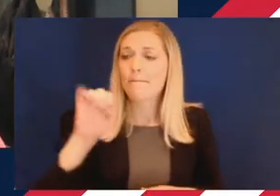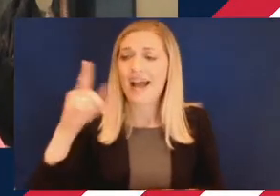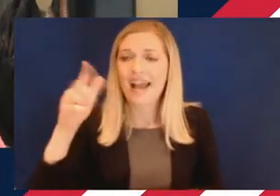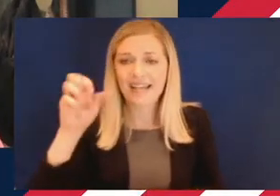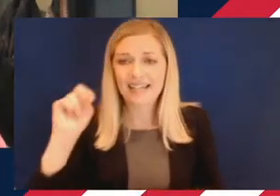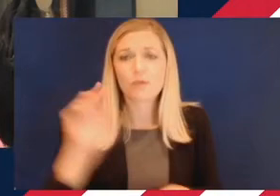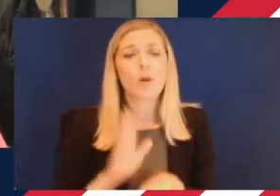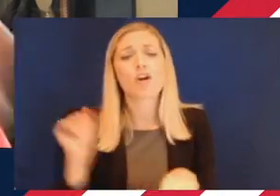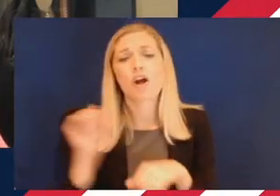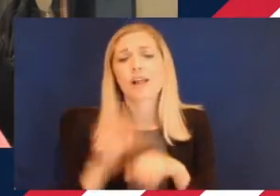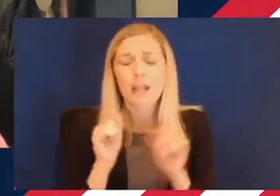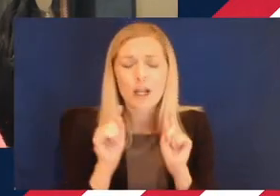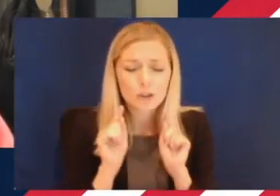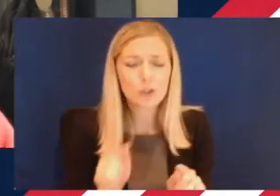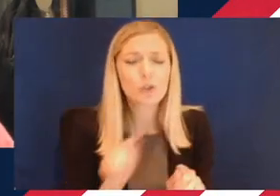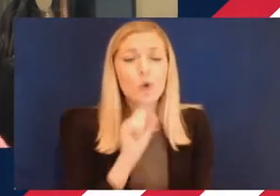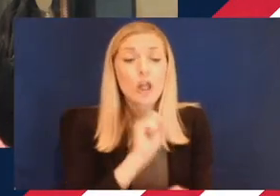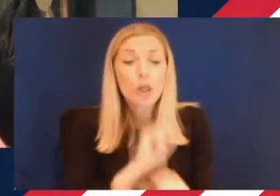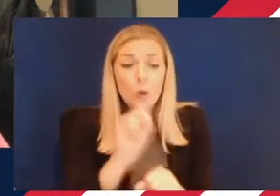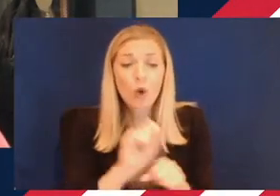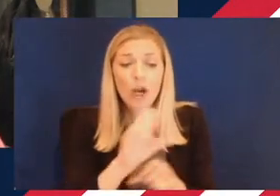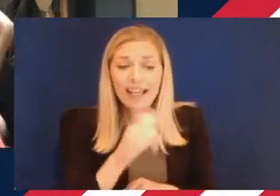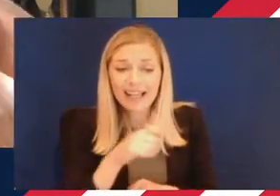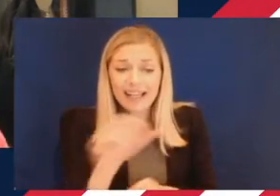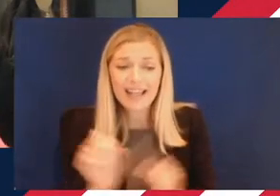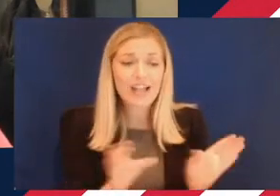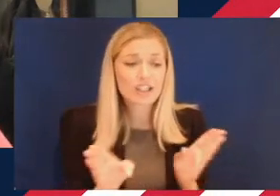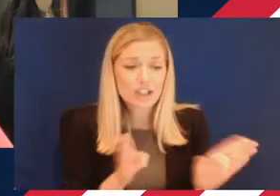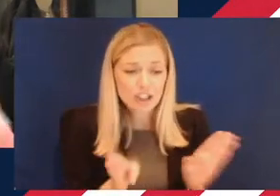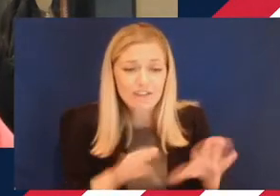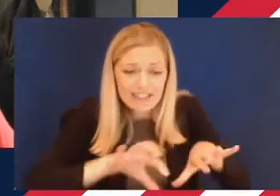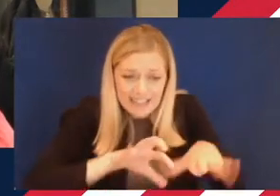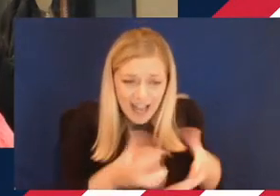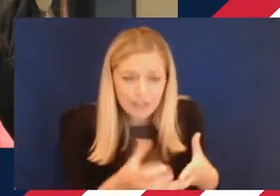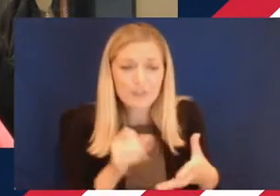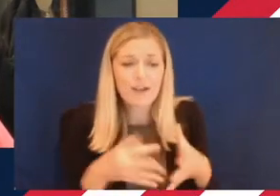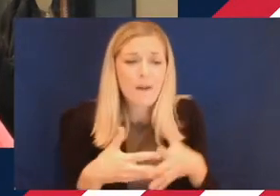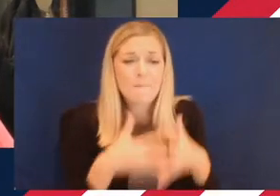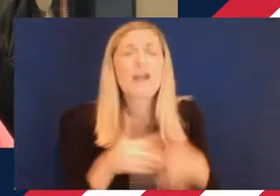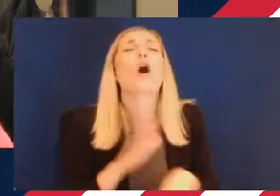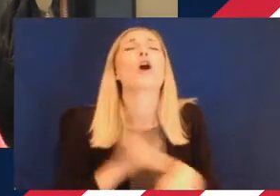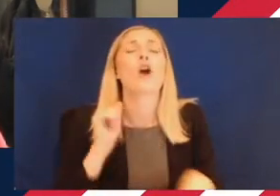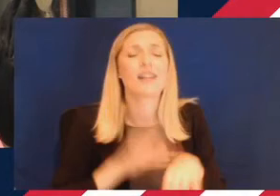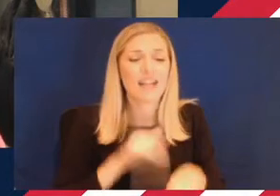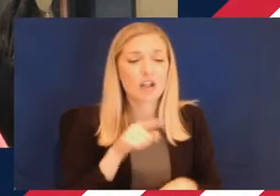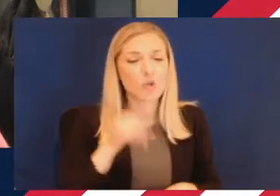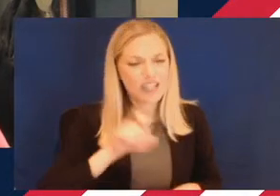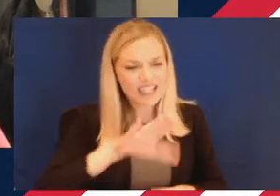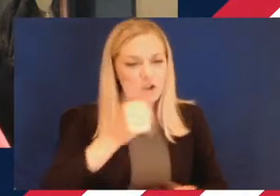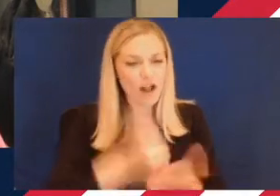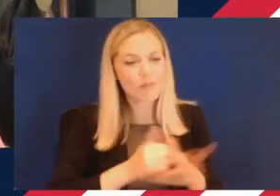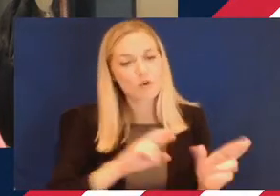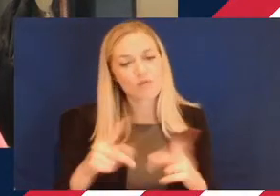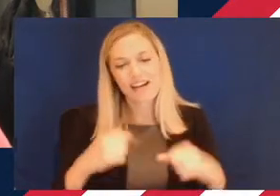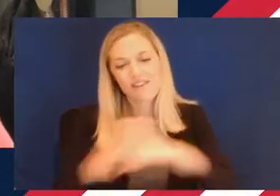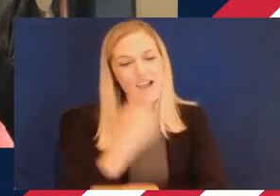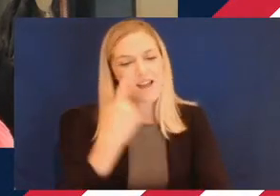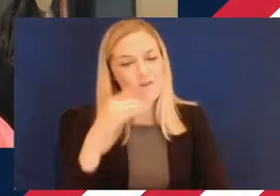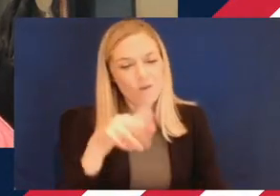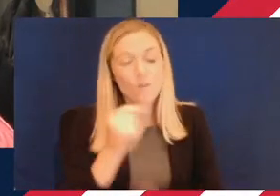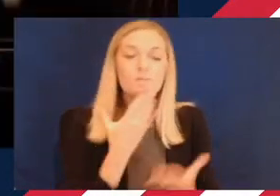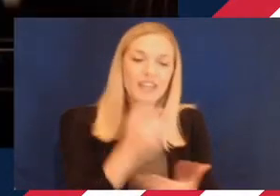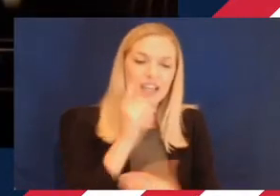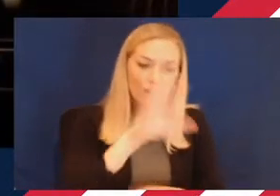working class service sector workers of America are calling on you. We need your help, and we're ready to fight for it. So thank you for your time and your attention.